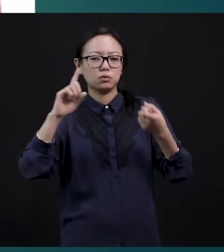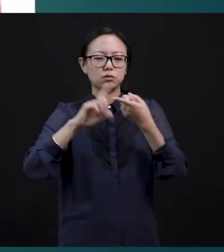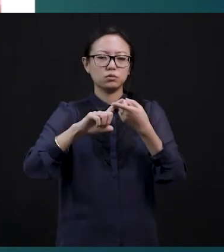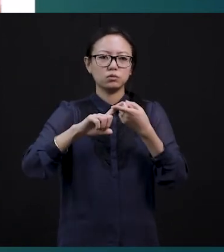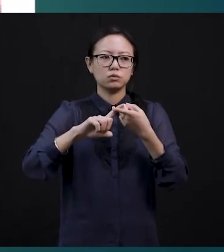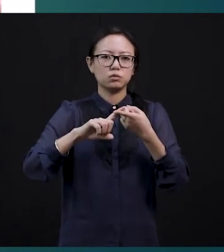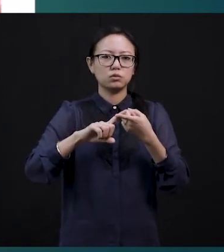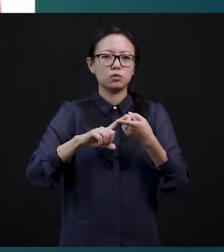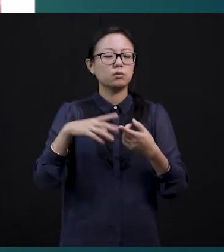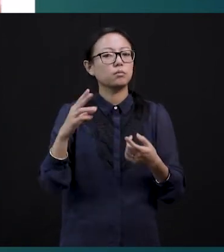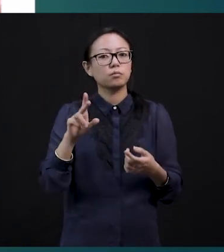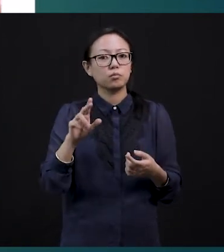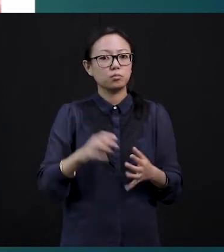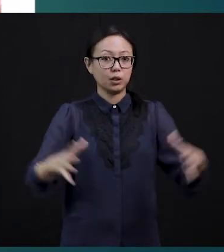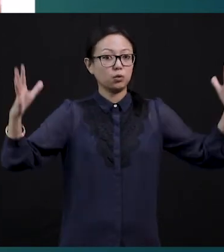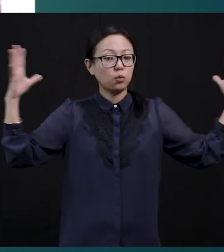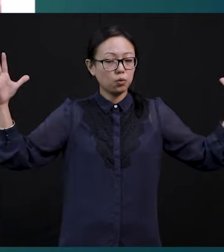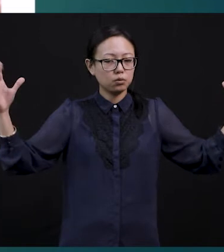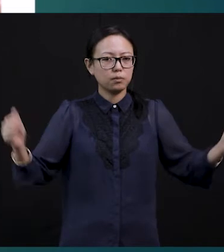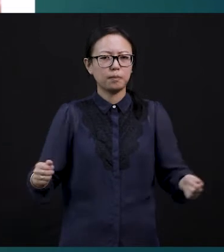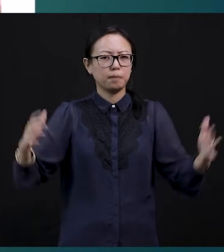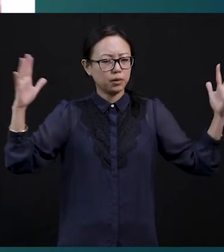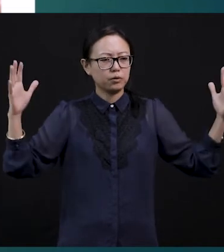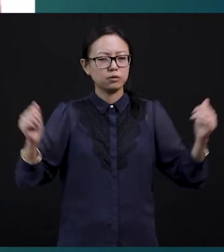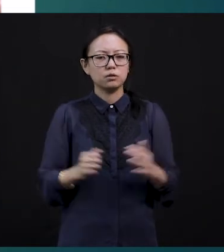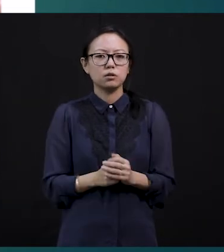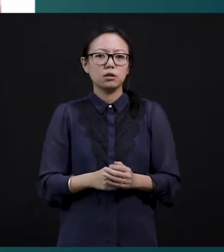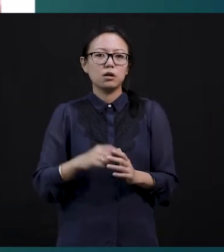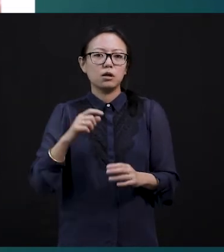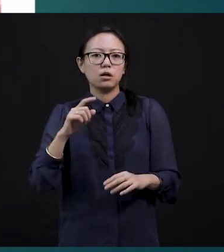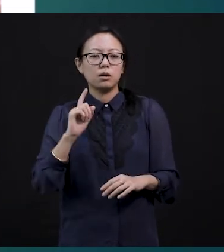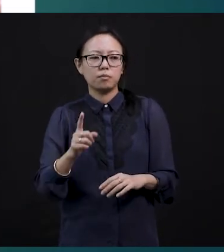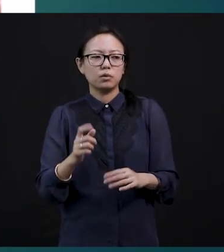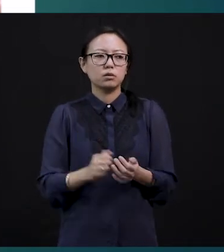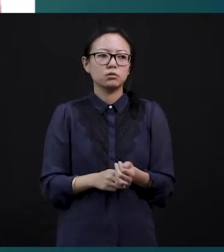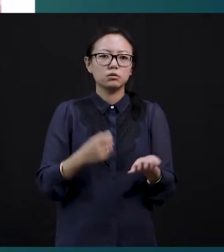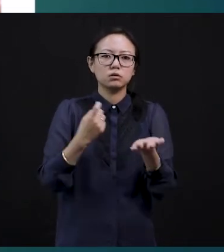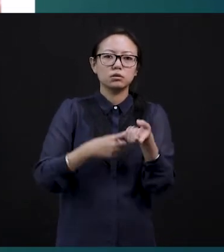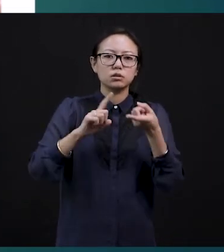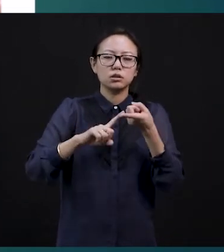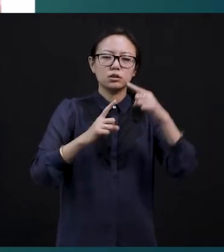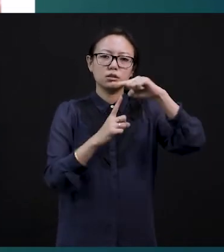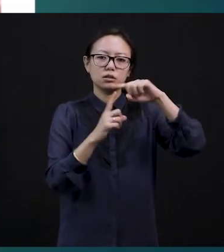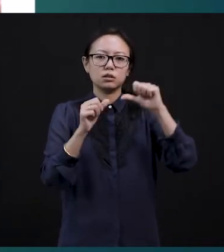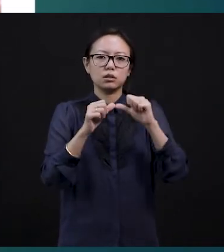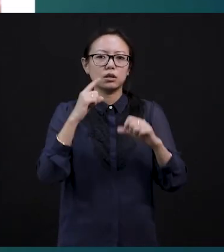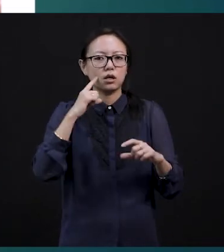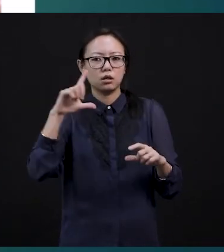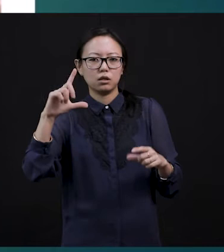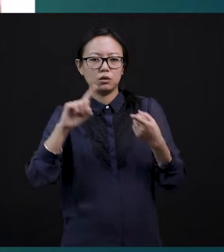of products. But retailer means just a few there where he can put it on display in his